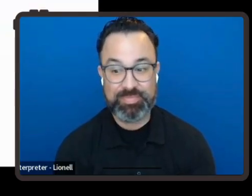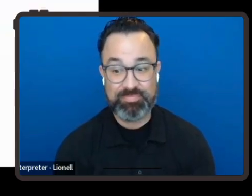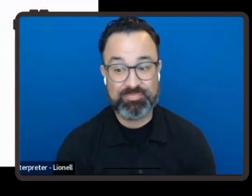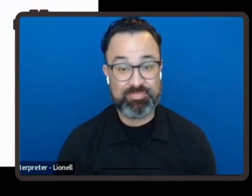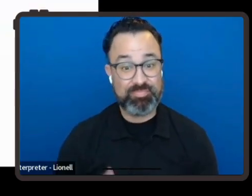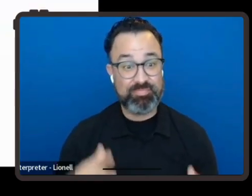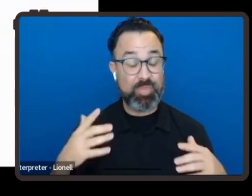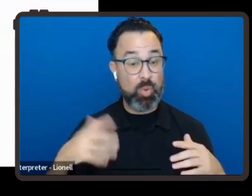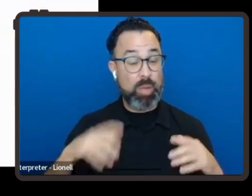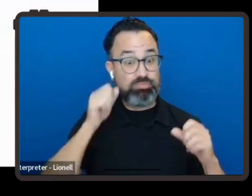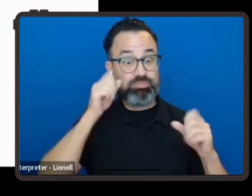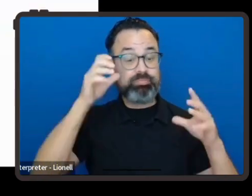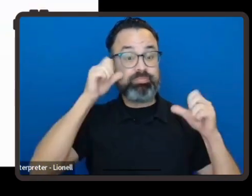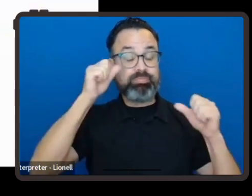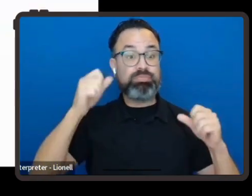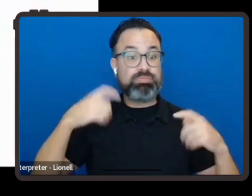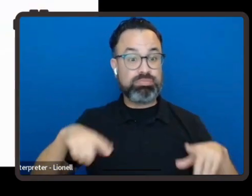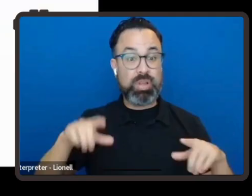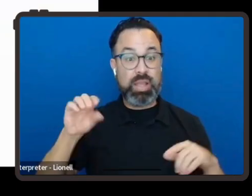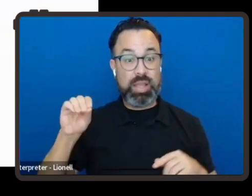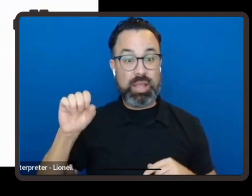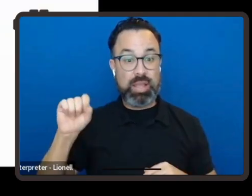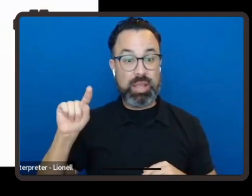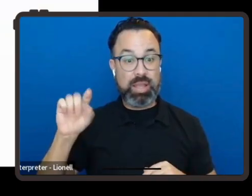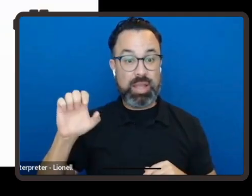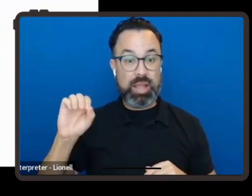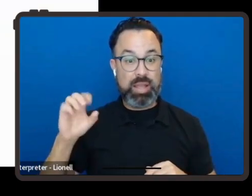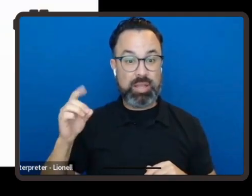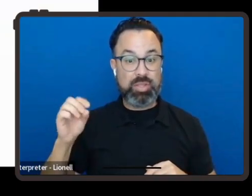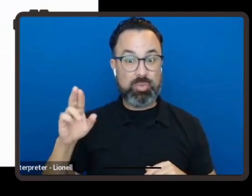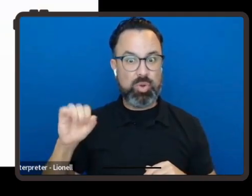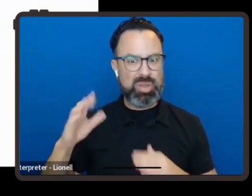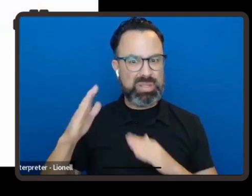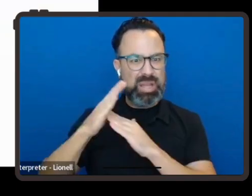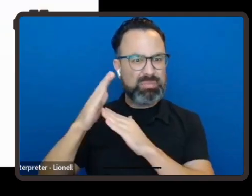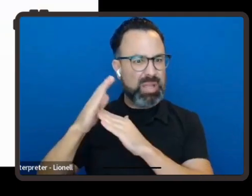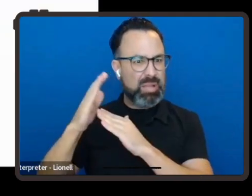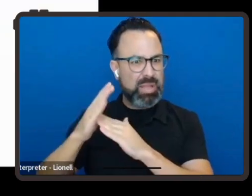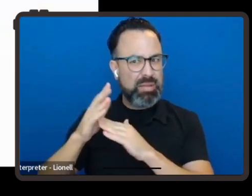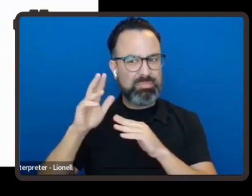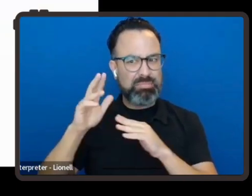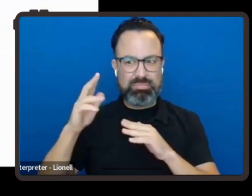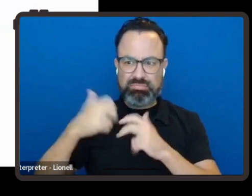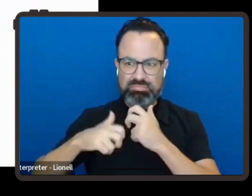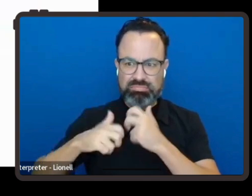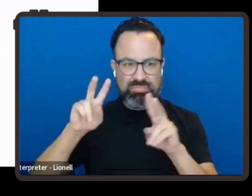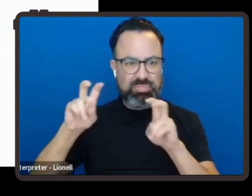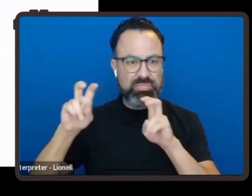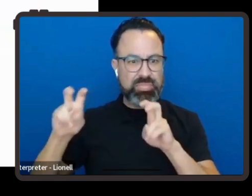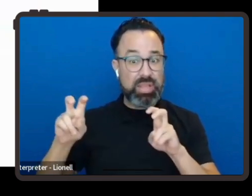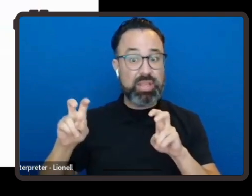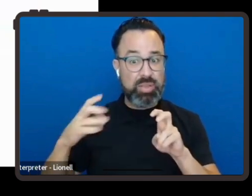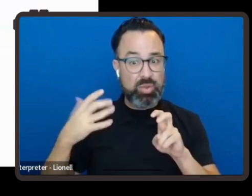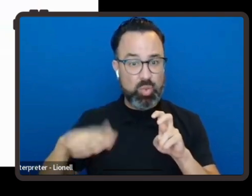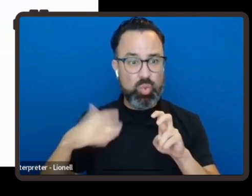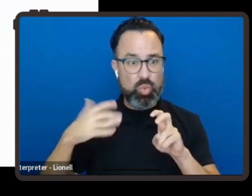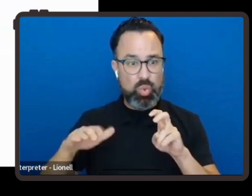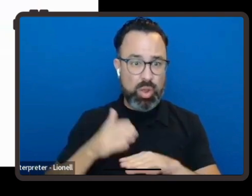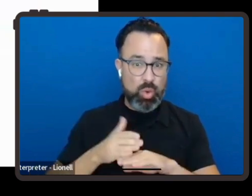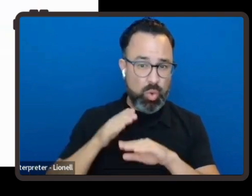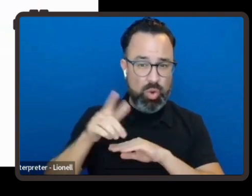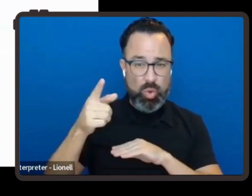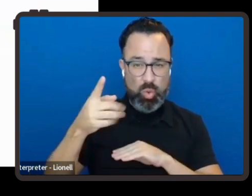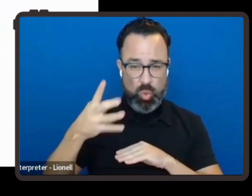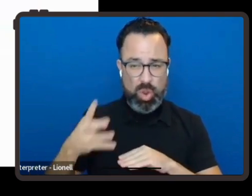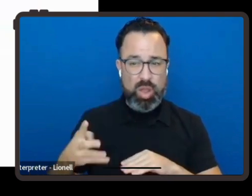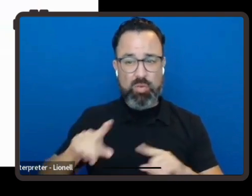issue. Over a quarter reported signs of osteoporosis and have been diagnosed at the